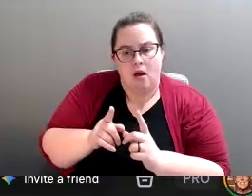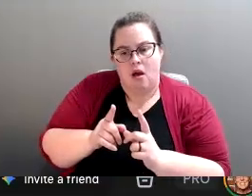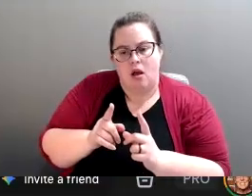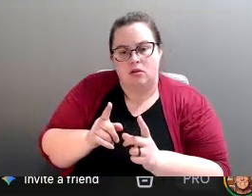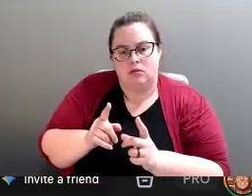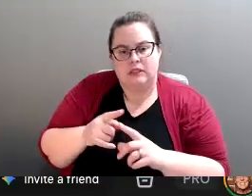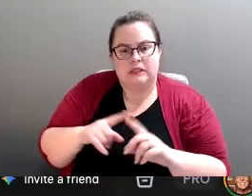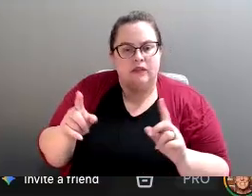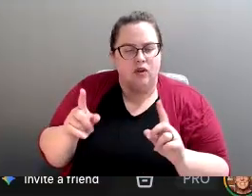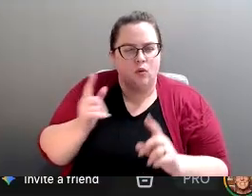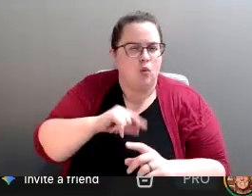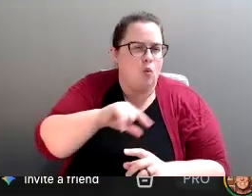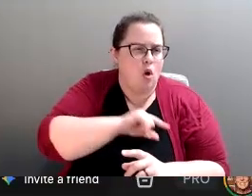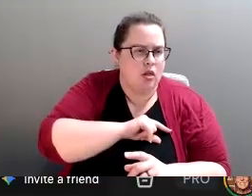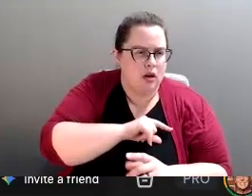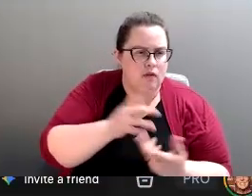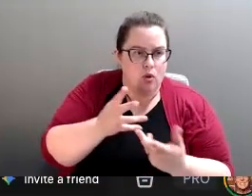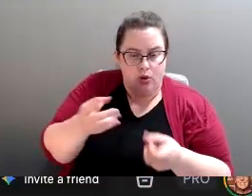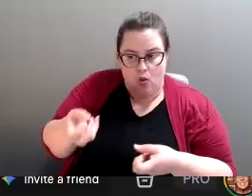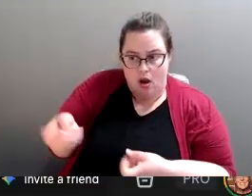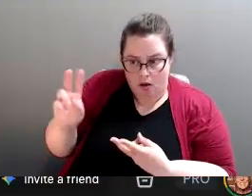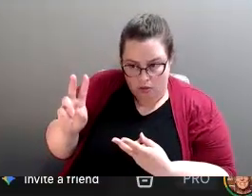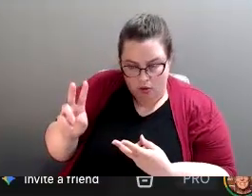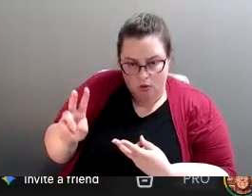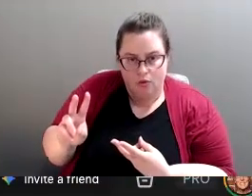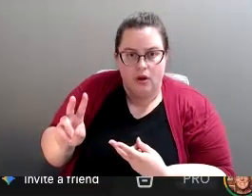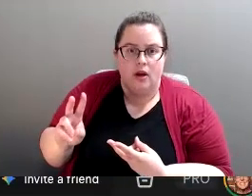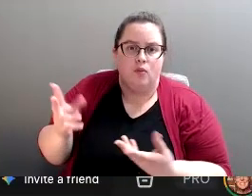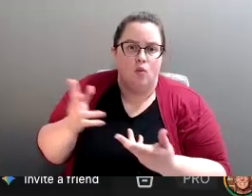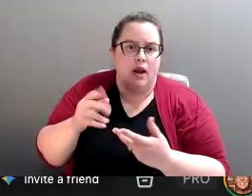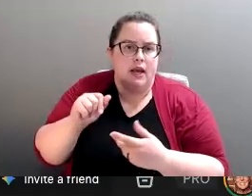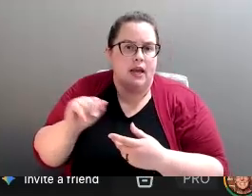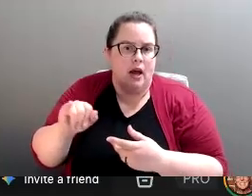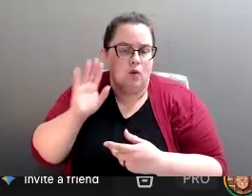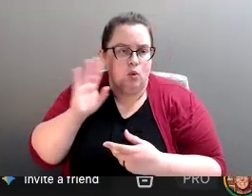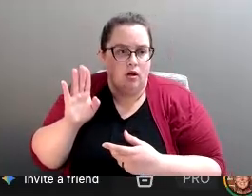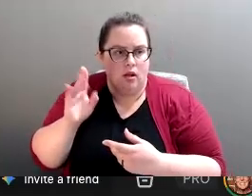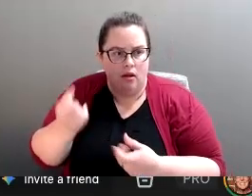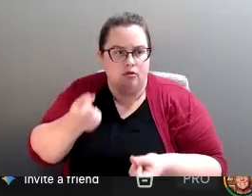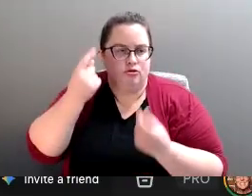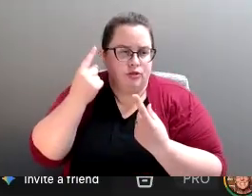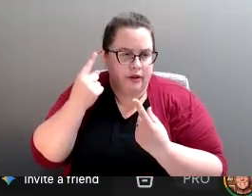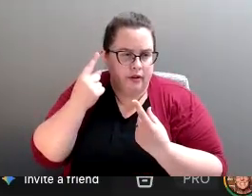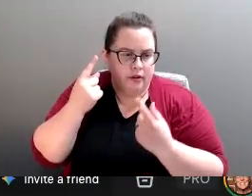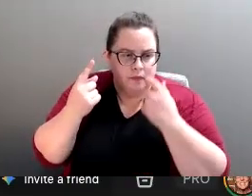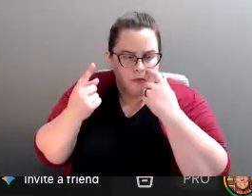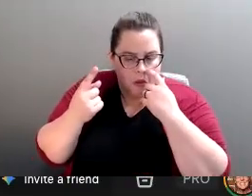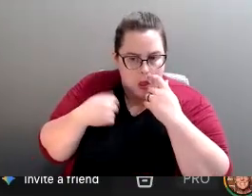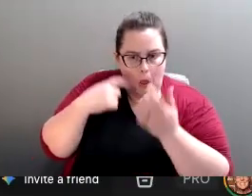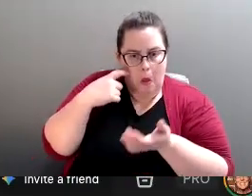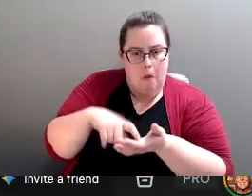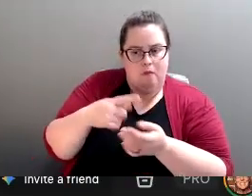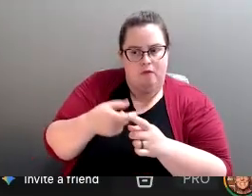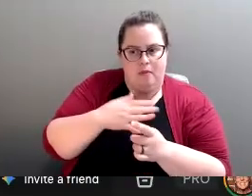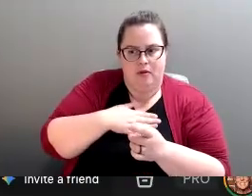there's different quality of like what you upload and what the AI will interpret from that. And I've seen that in my